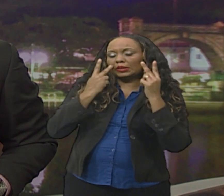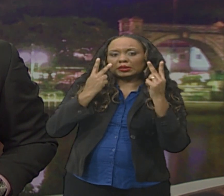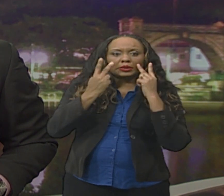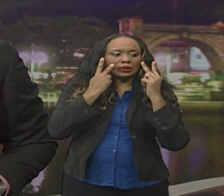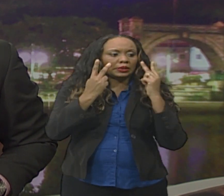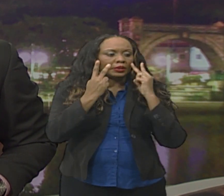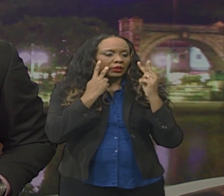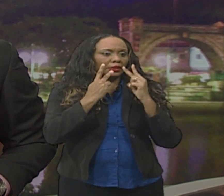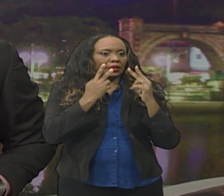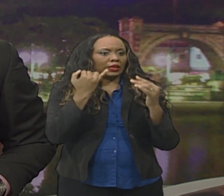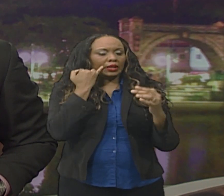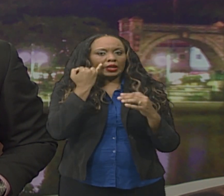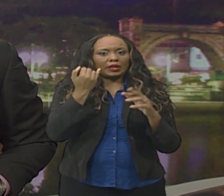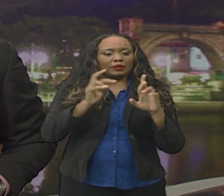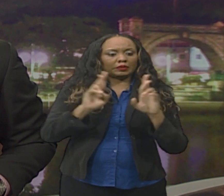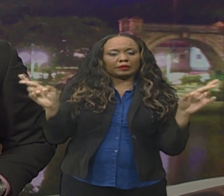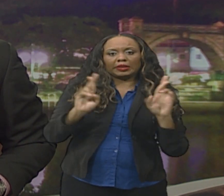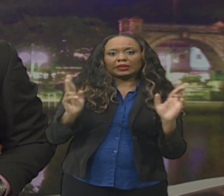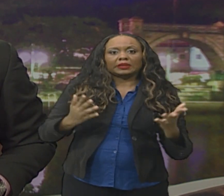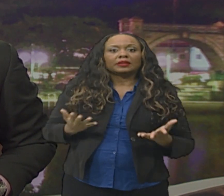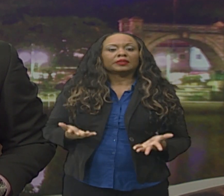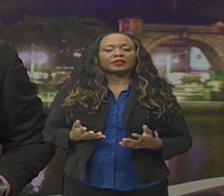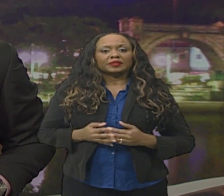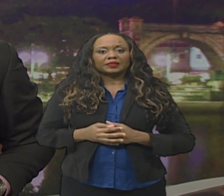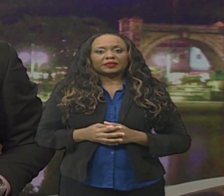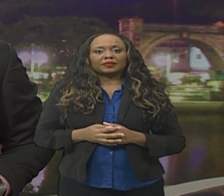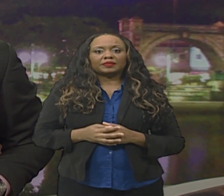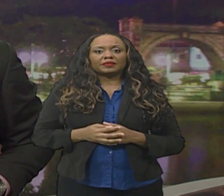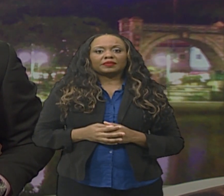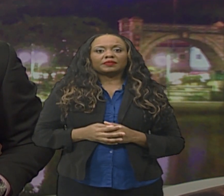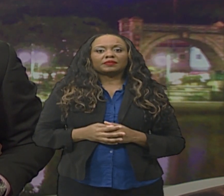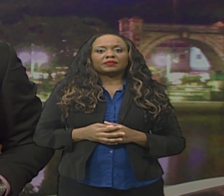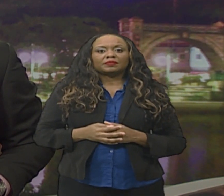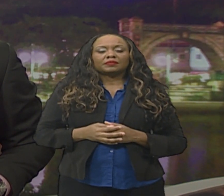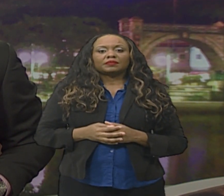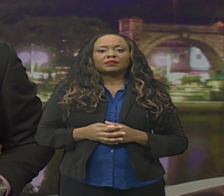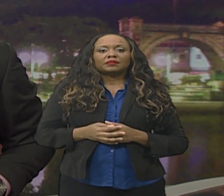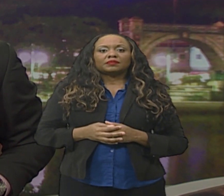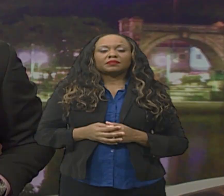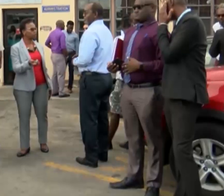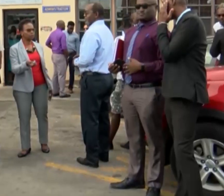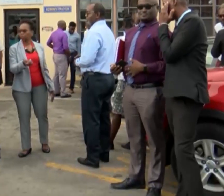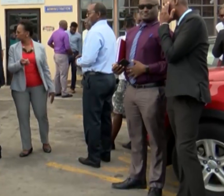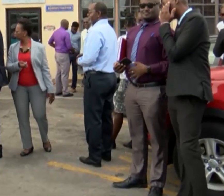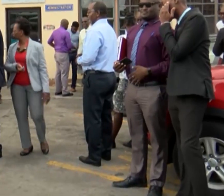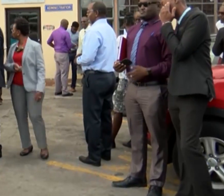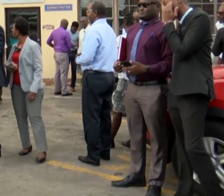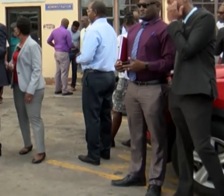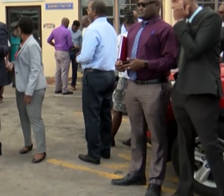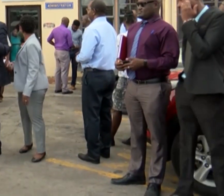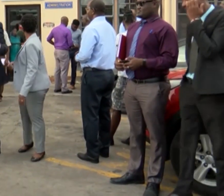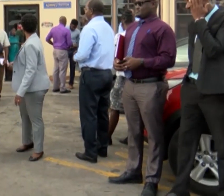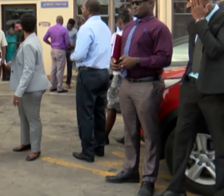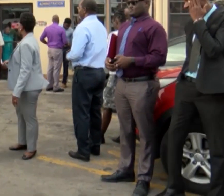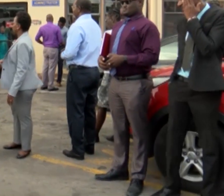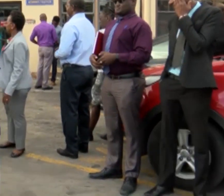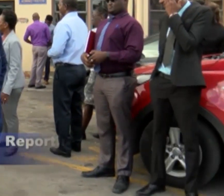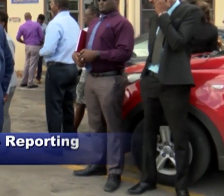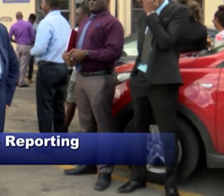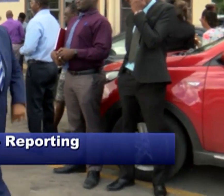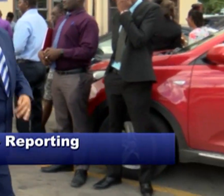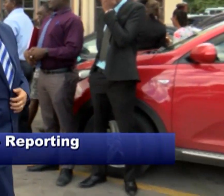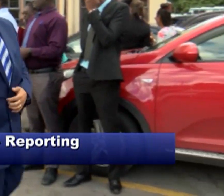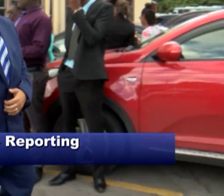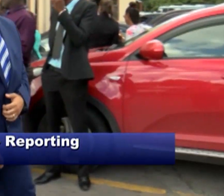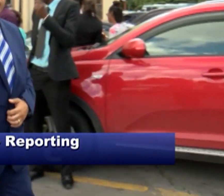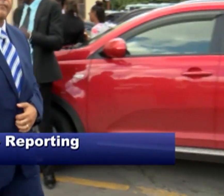Our Kareem Smith went along and he filed this report. The Transport Board is in a race against time to overcome